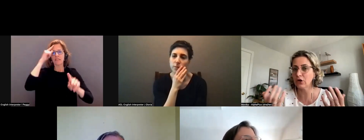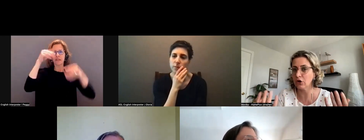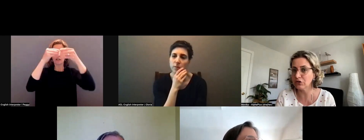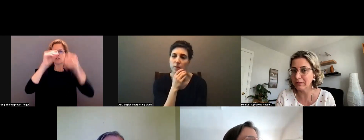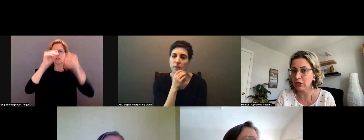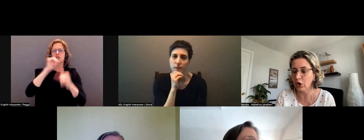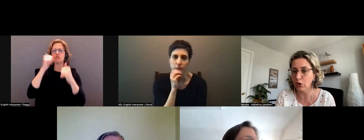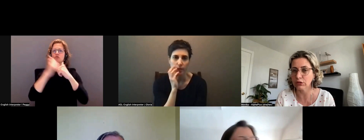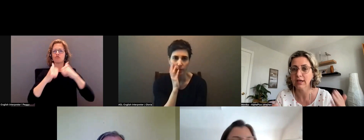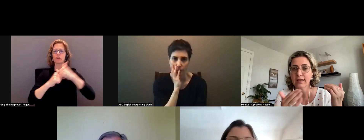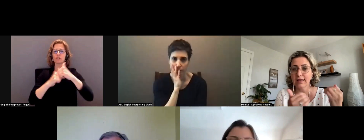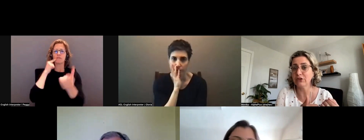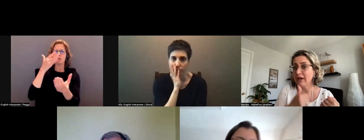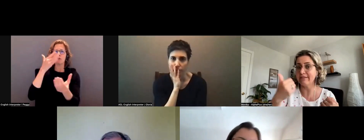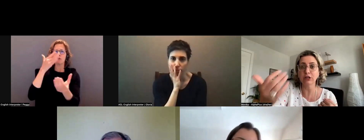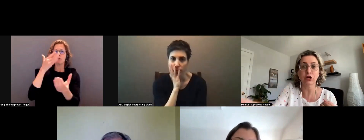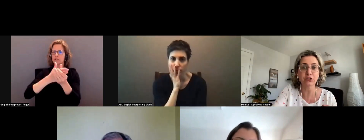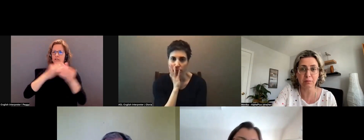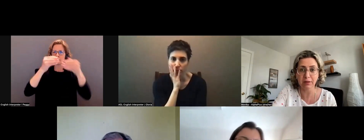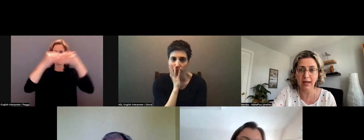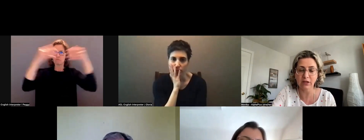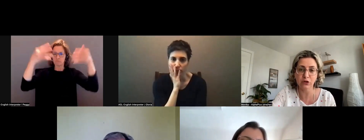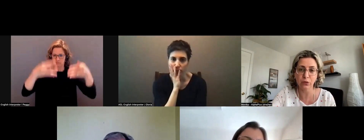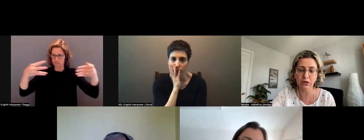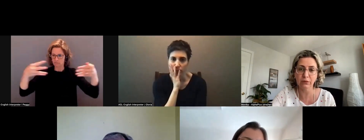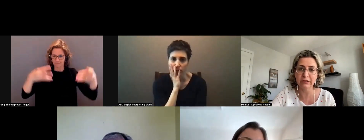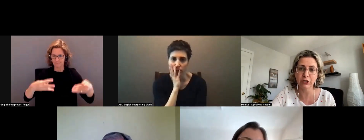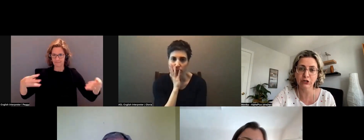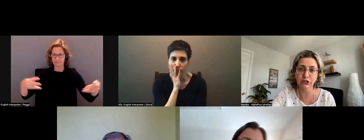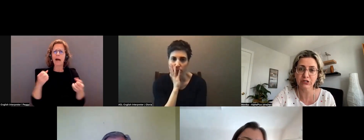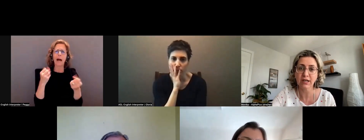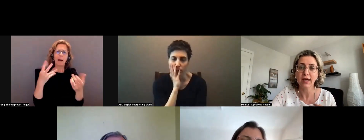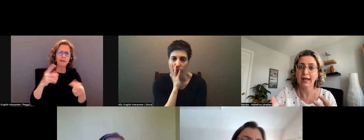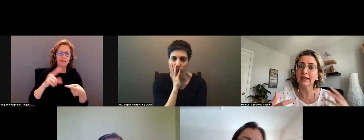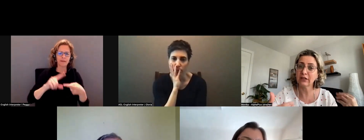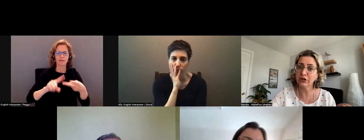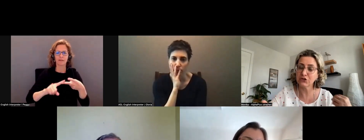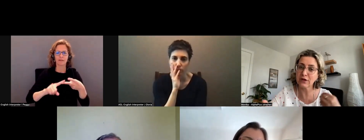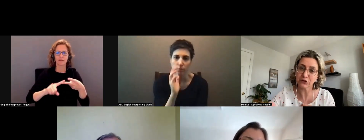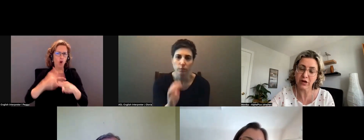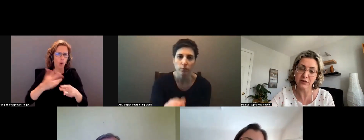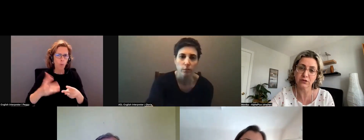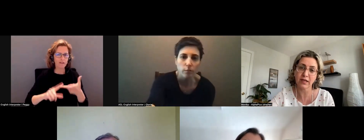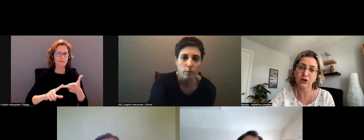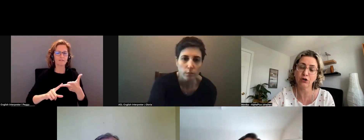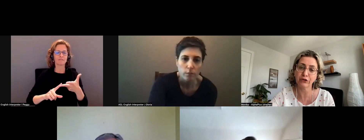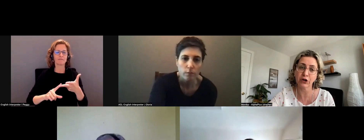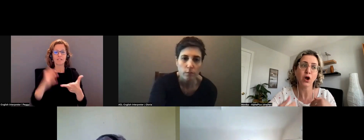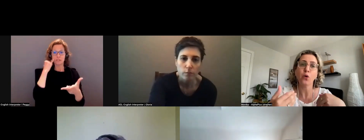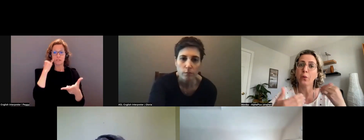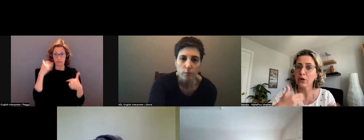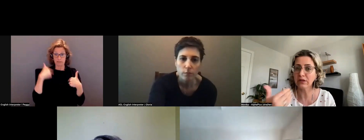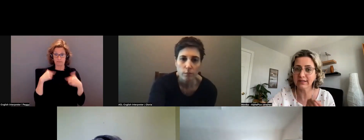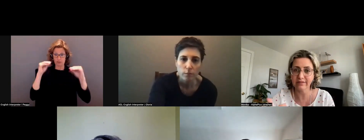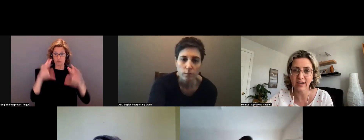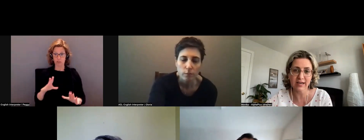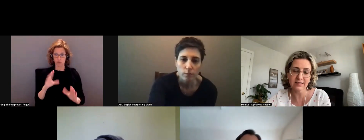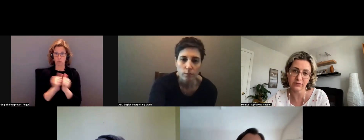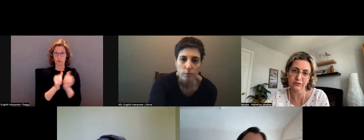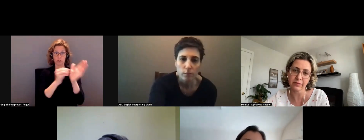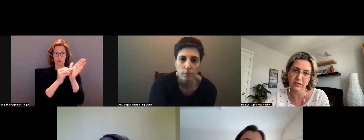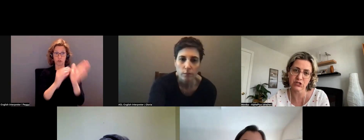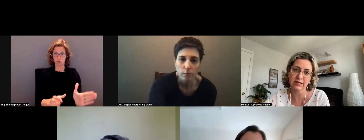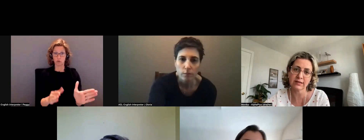are they going to be called? If you have a learner plan and you're working with learners and another instructor has to take over, where will they